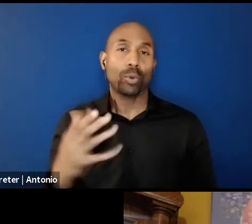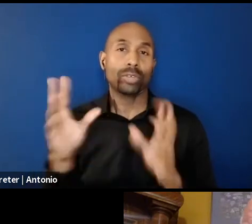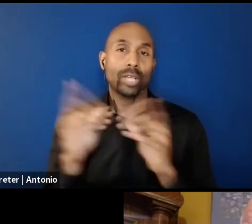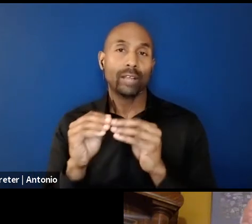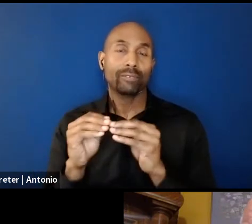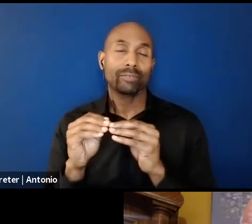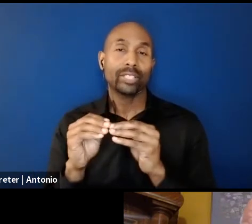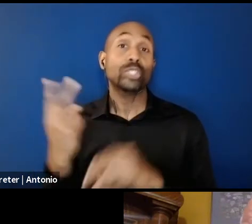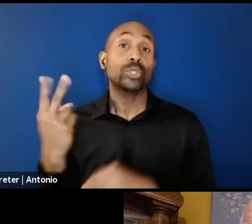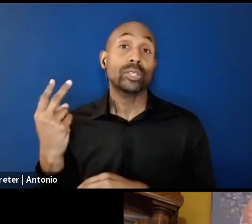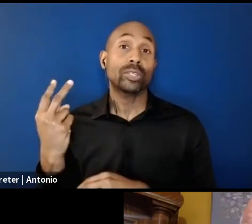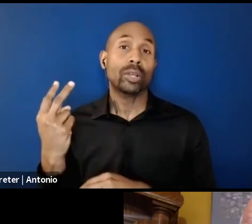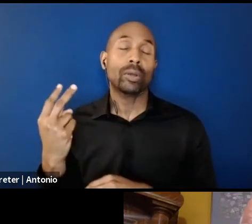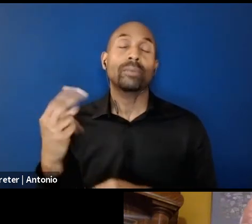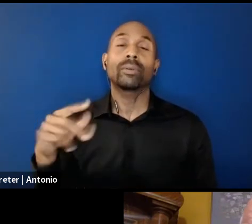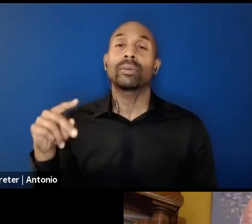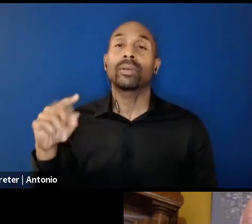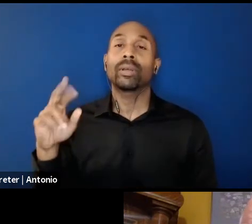2 years ago.